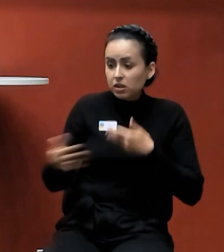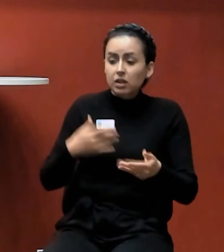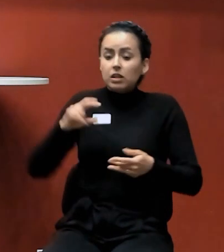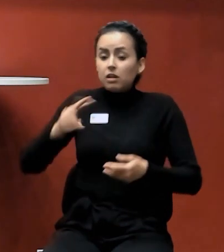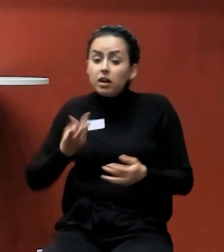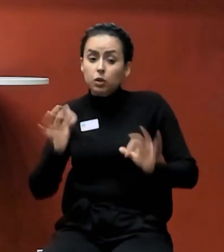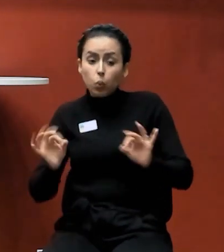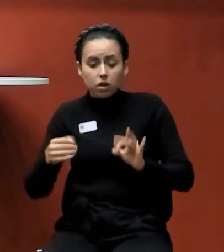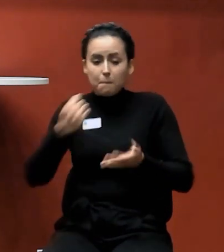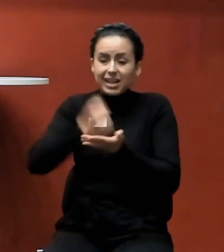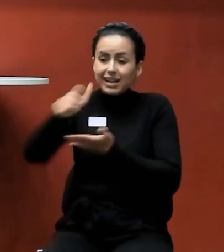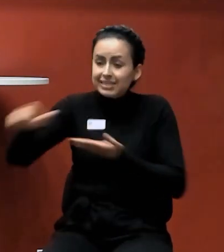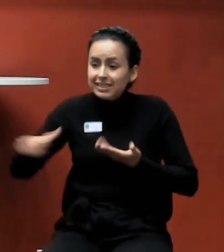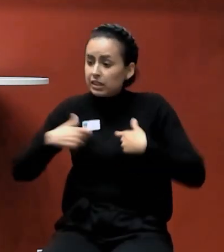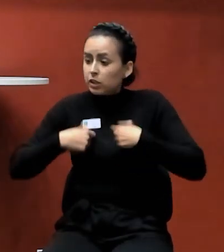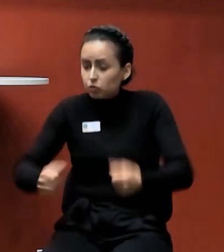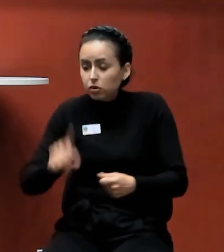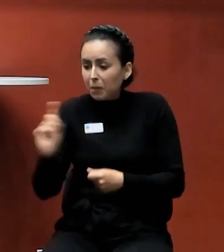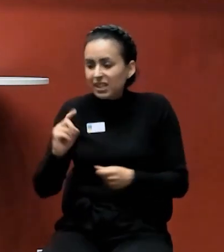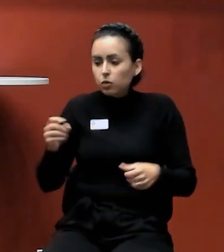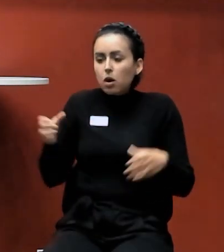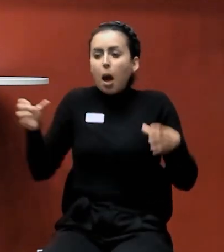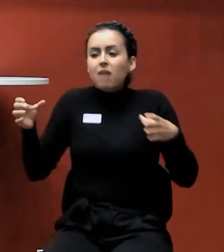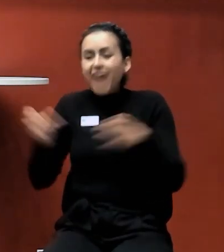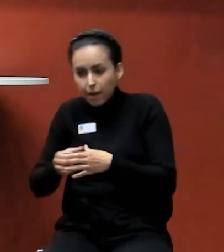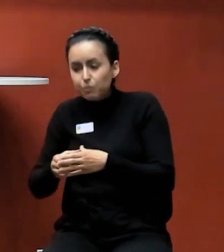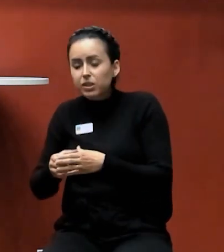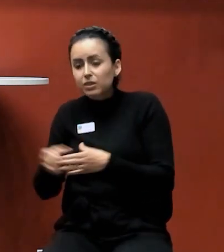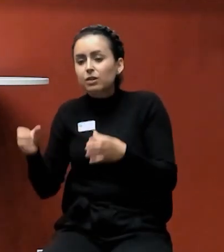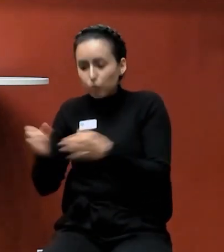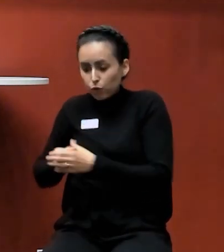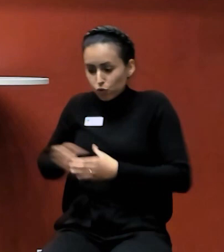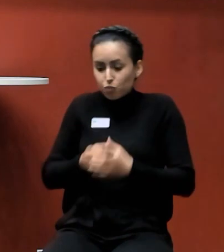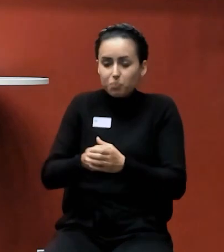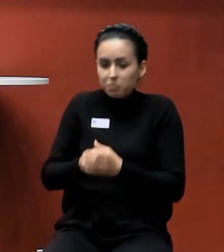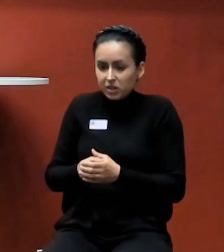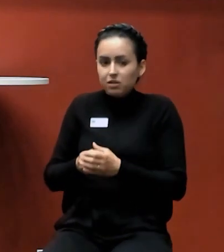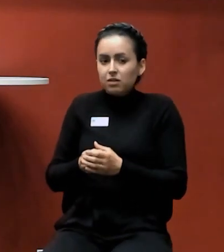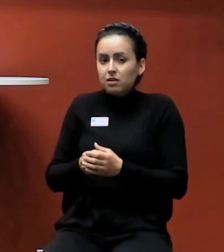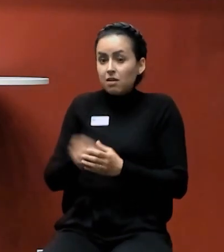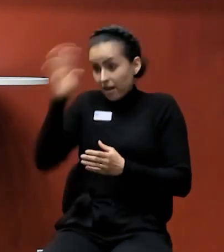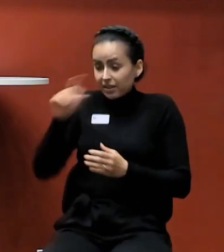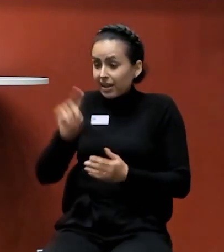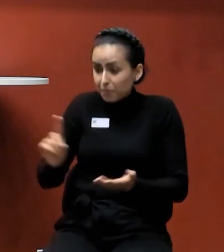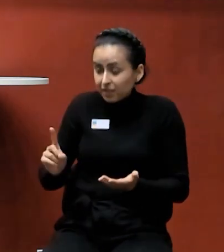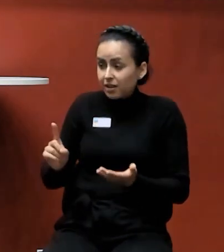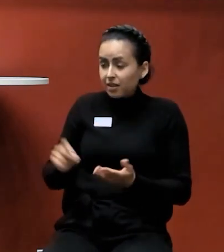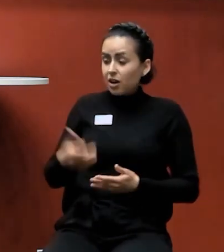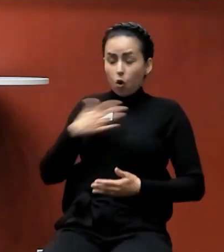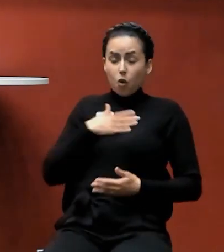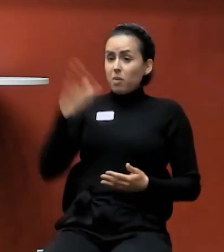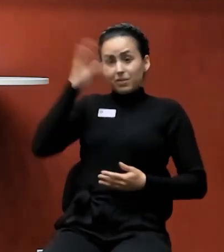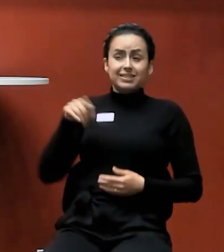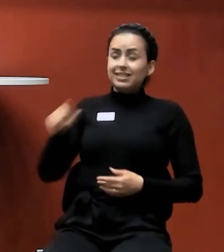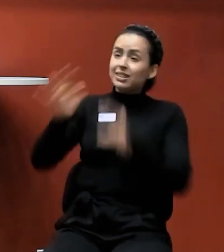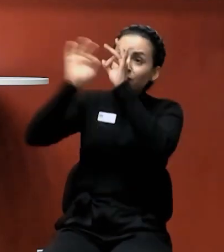Like, it's an actual question that I have right now. Like, to reflect to your experience. I think it's brilliant, and I wish I could have had